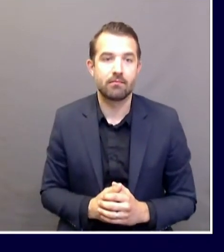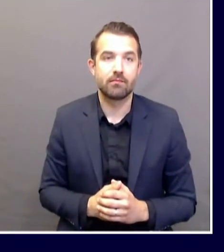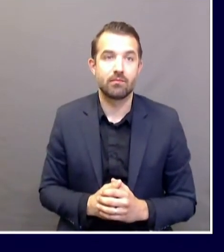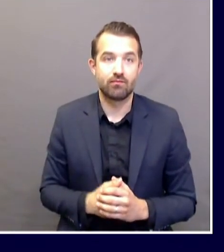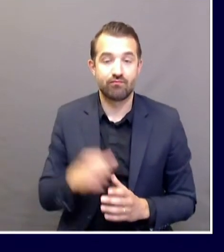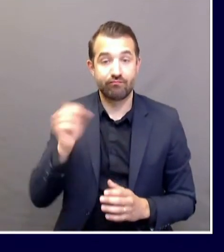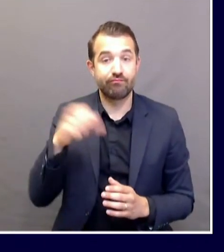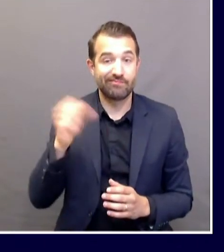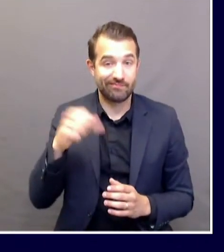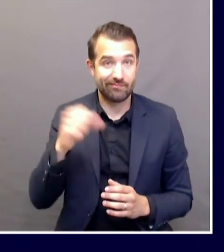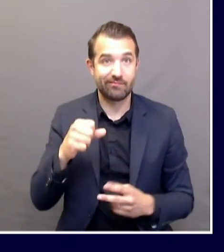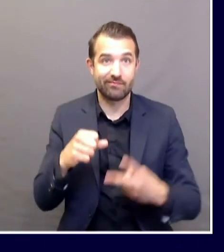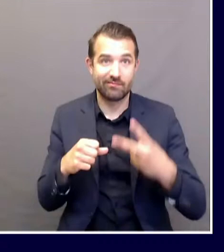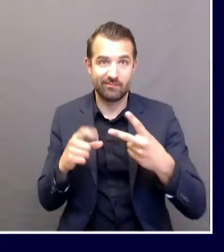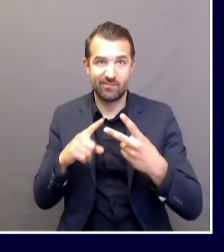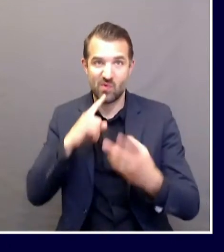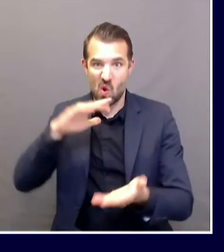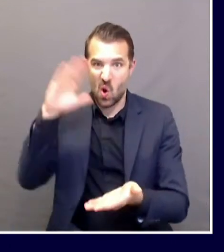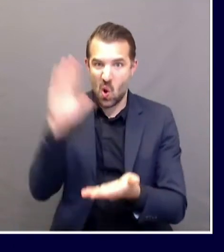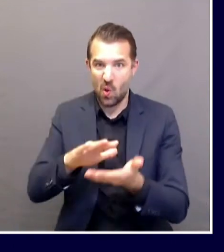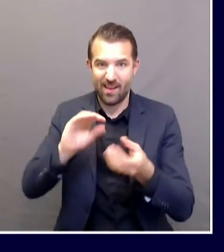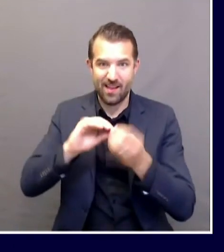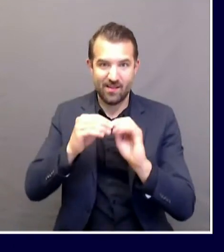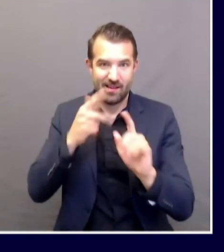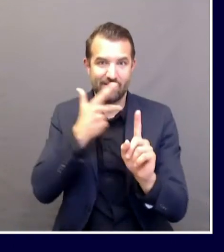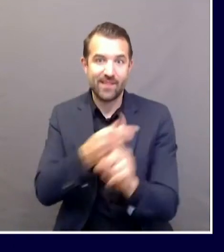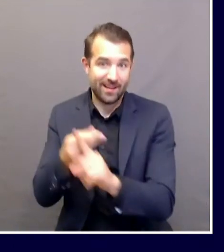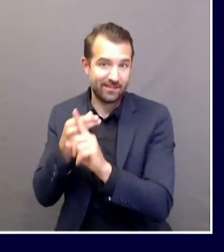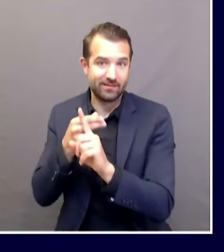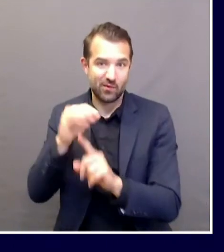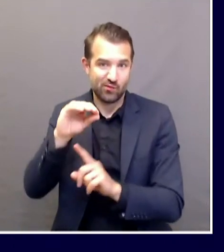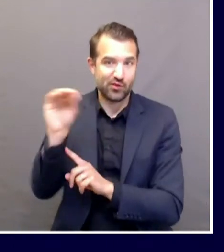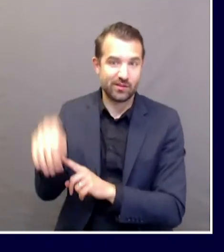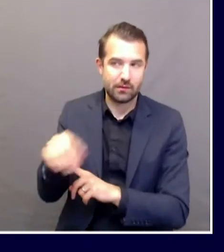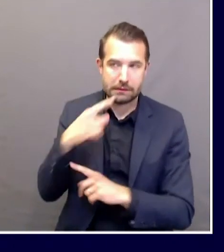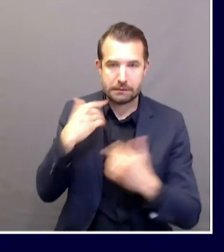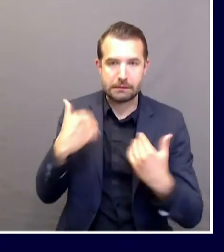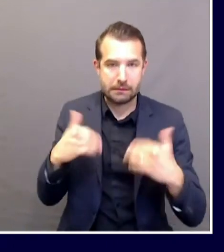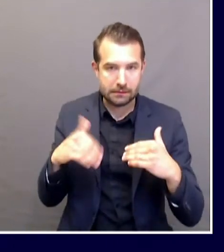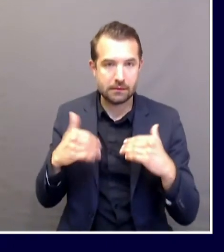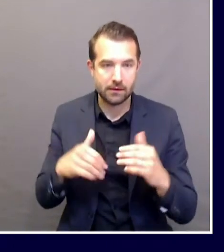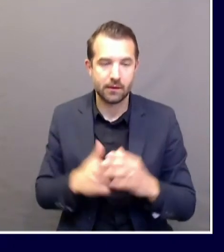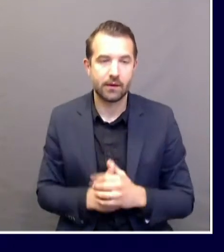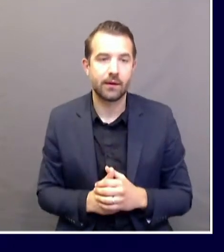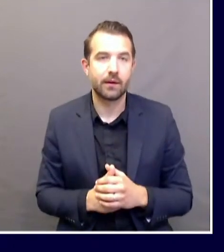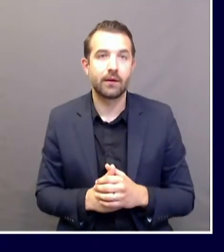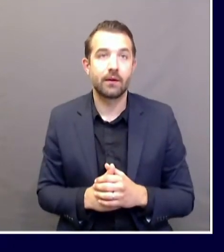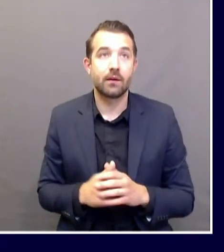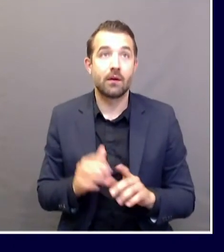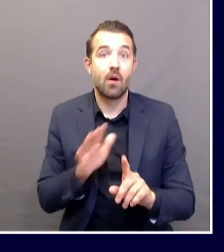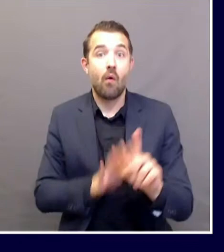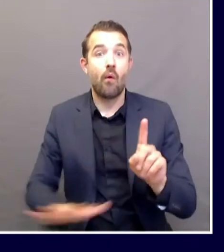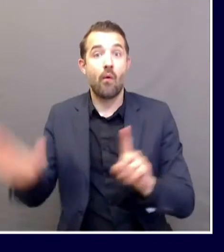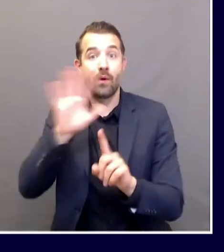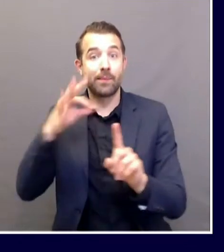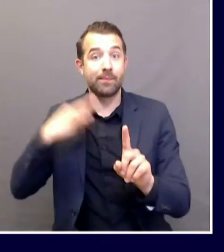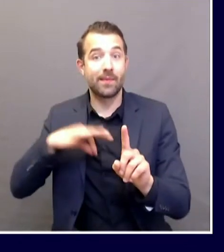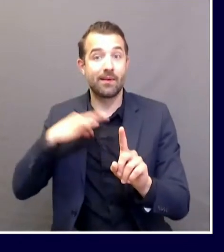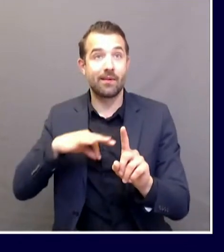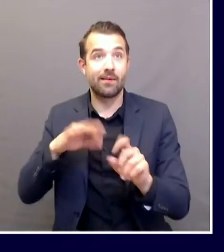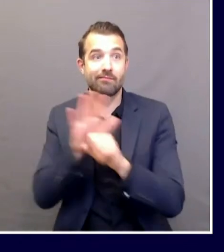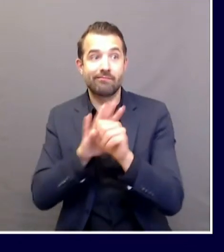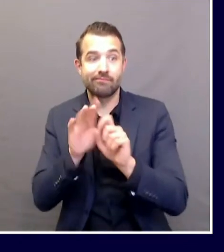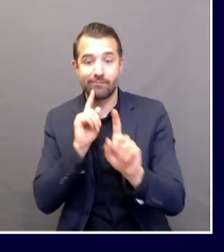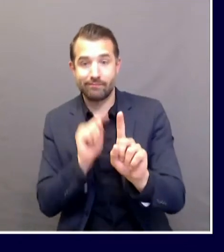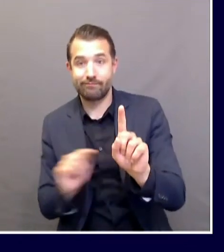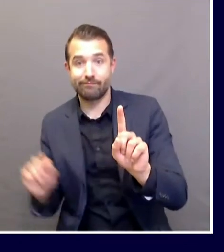if you focus in on the percentage of the population in the county, that has completed or received, completed their vaccination